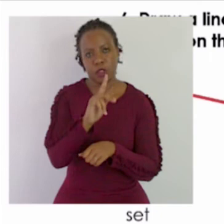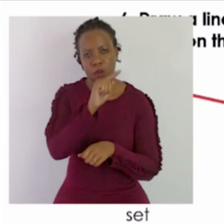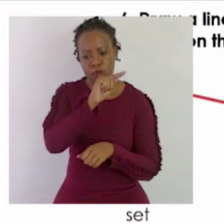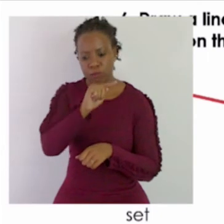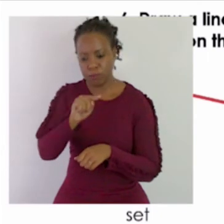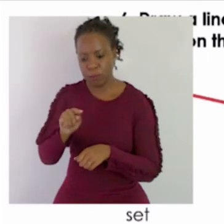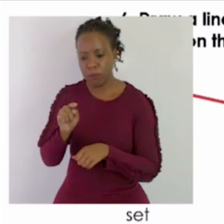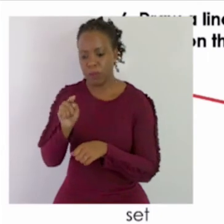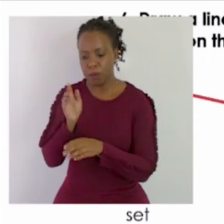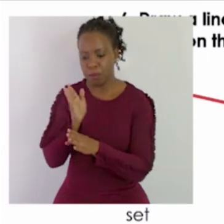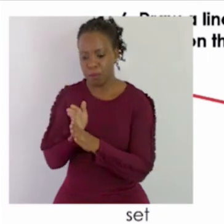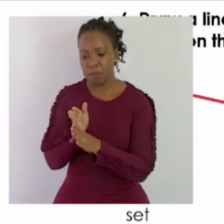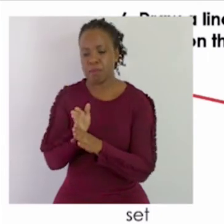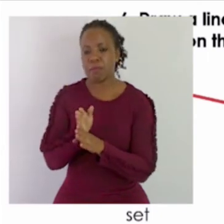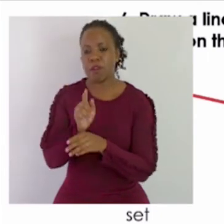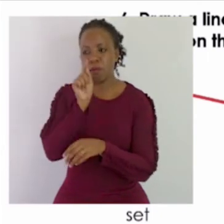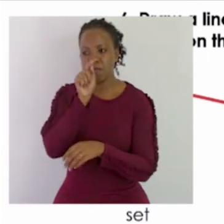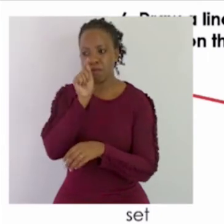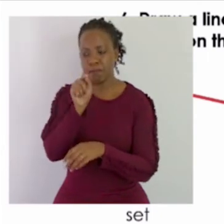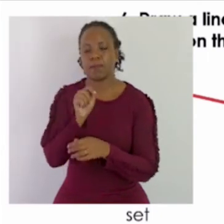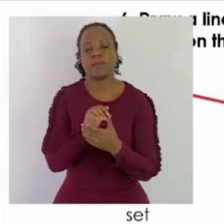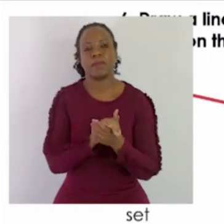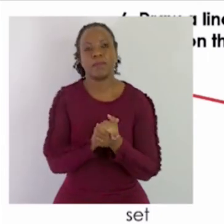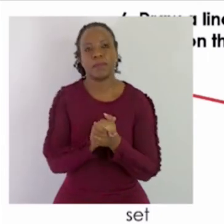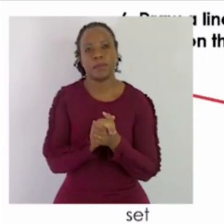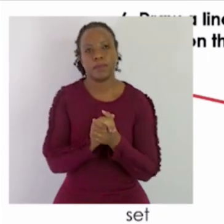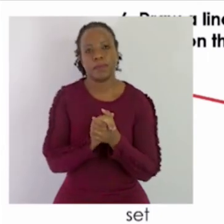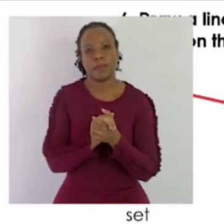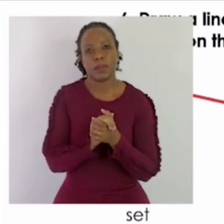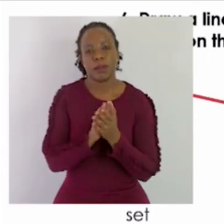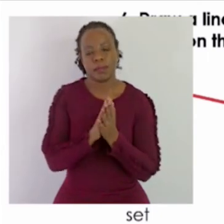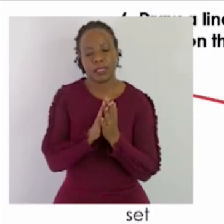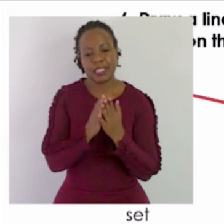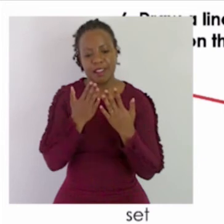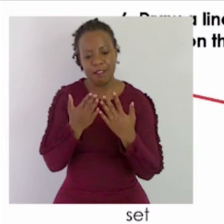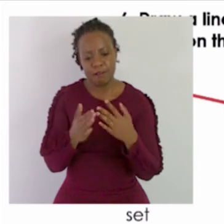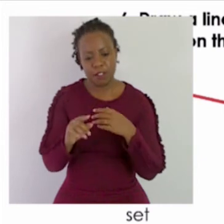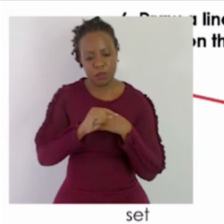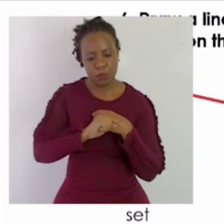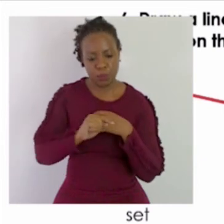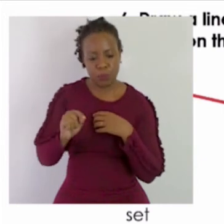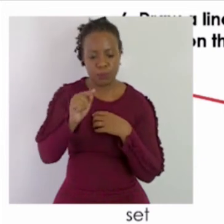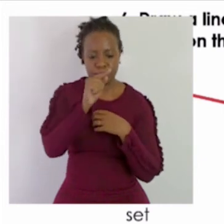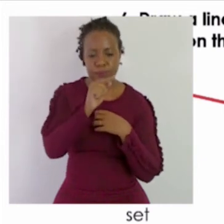Boys and girls, let's quickly complete the remaining